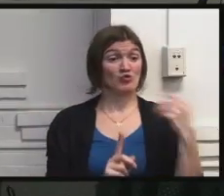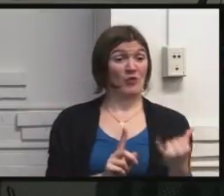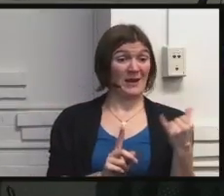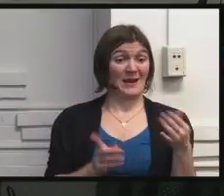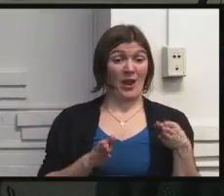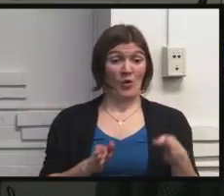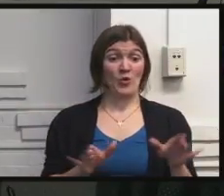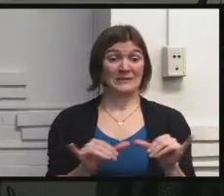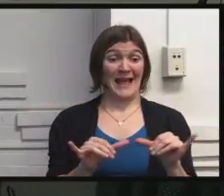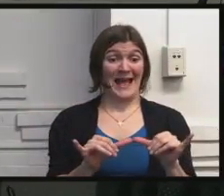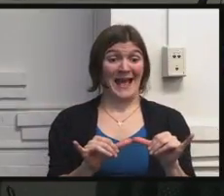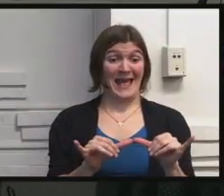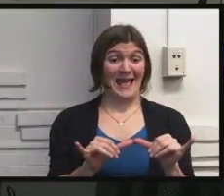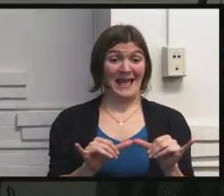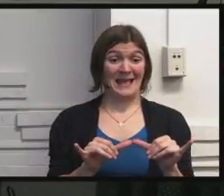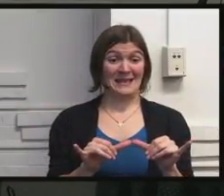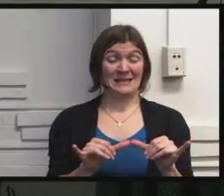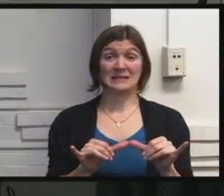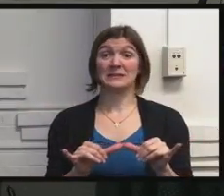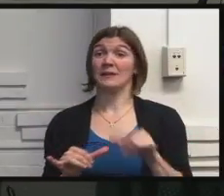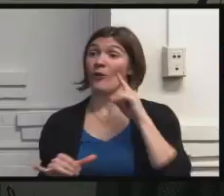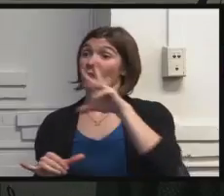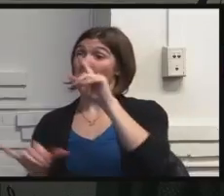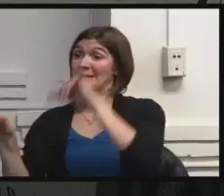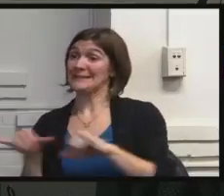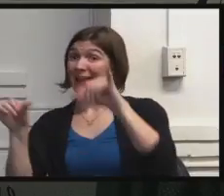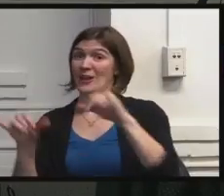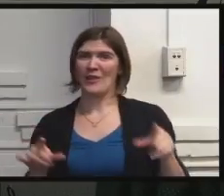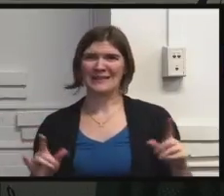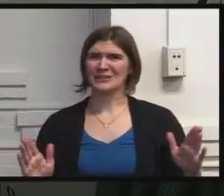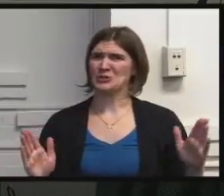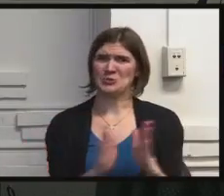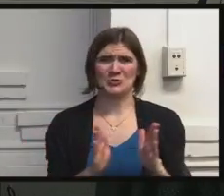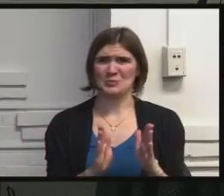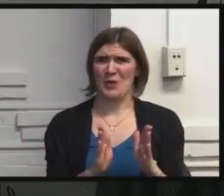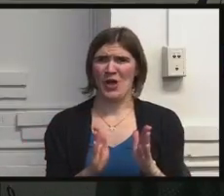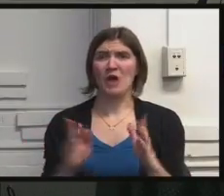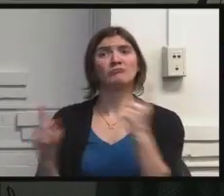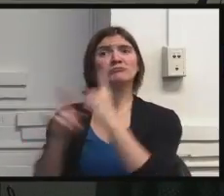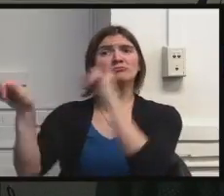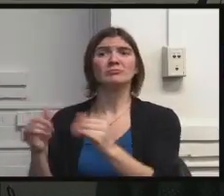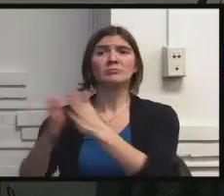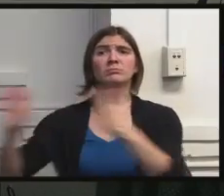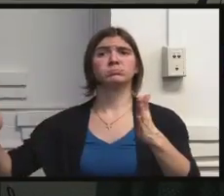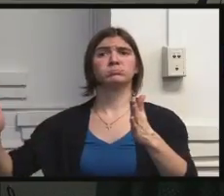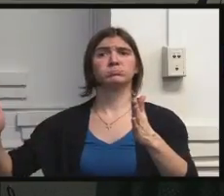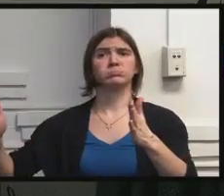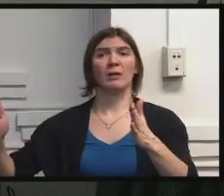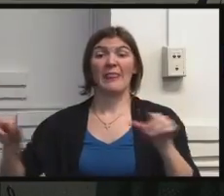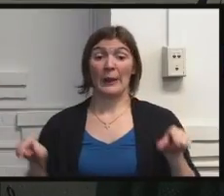what the bridge currently is to what it would be for Vermont state standards, it's considered to be too narrow. And the bridge